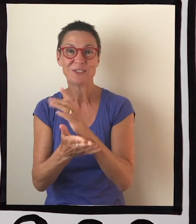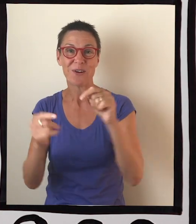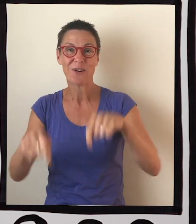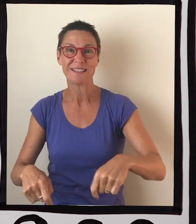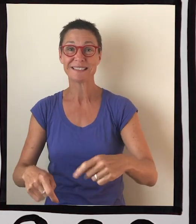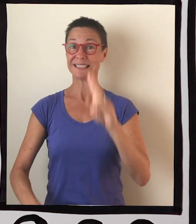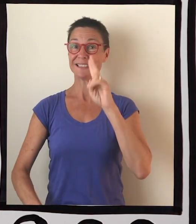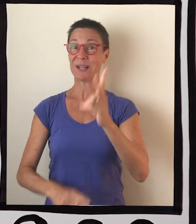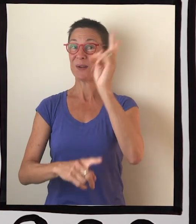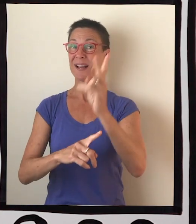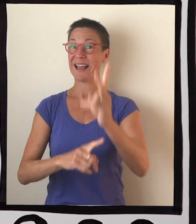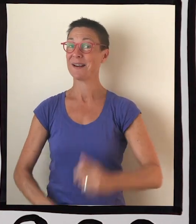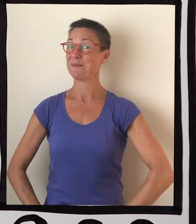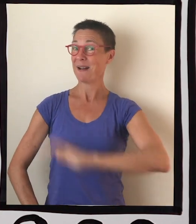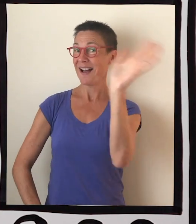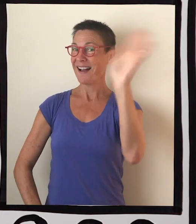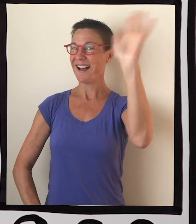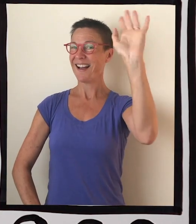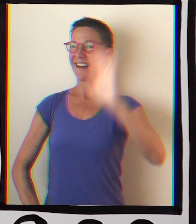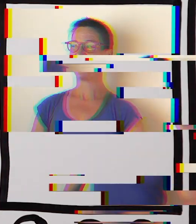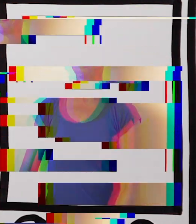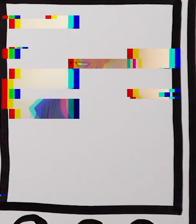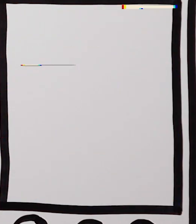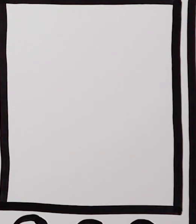cupboard see you again soon bye